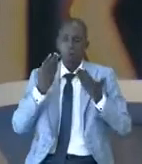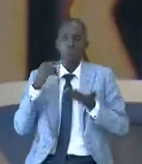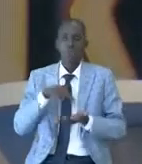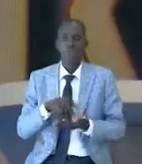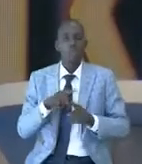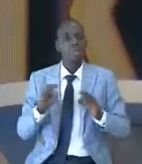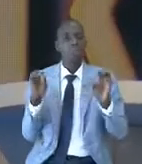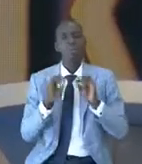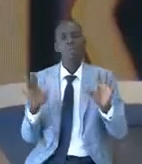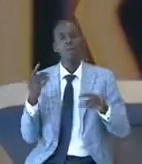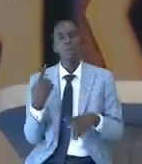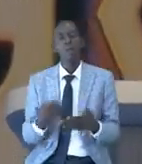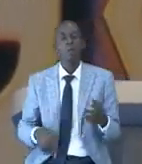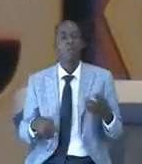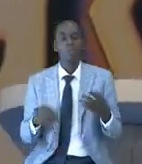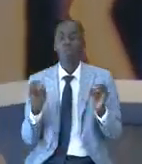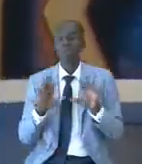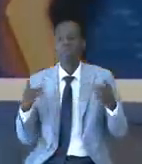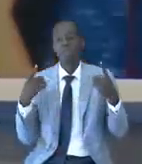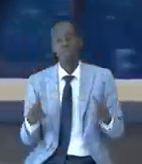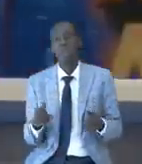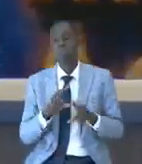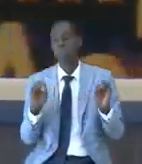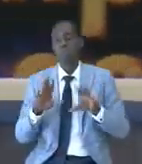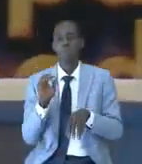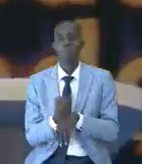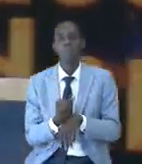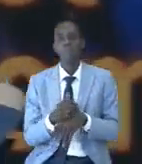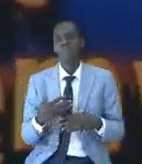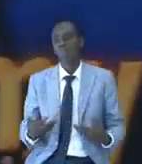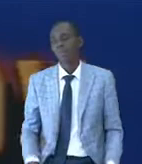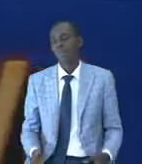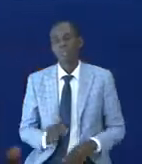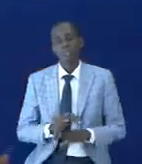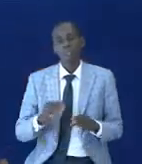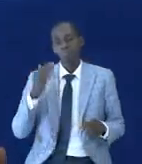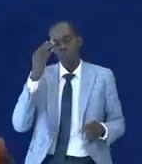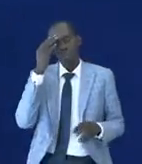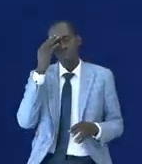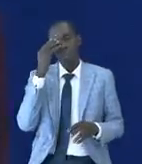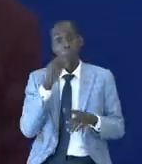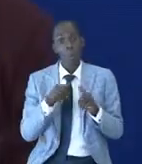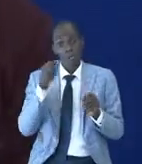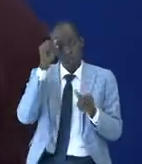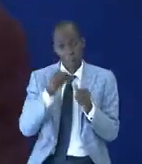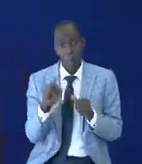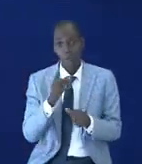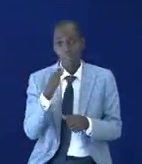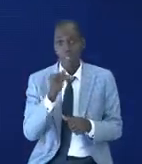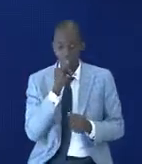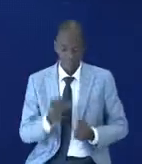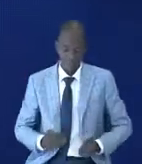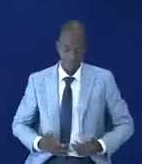says, I don't know whether anything will happen again. Where there is life, there is hope. There is hope for